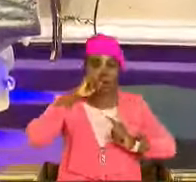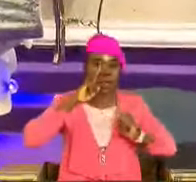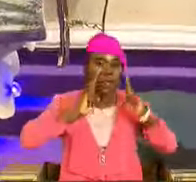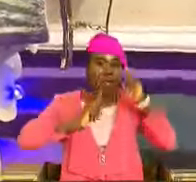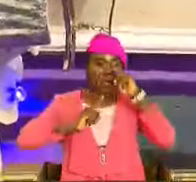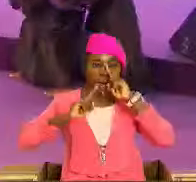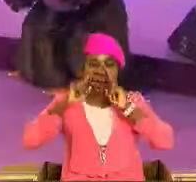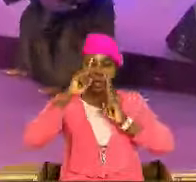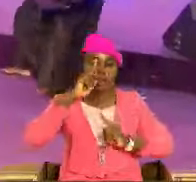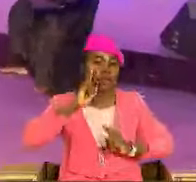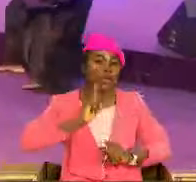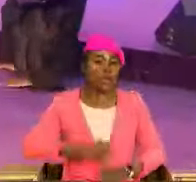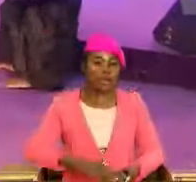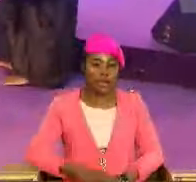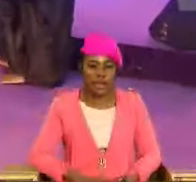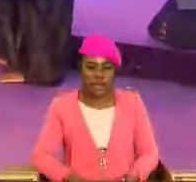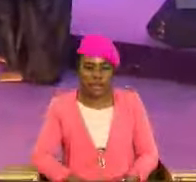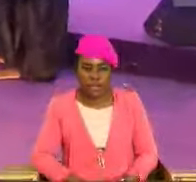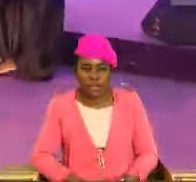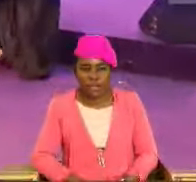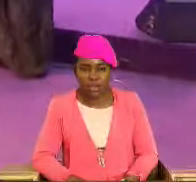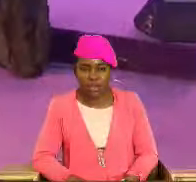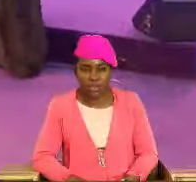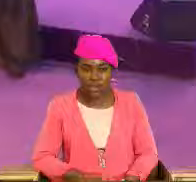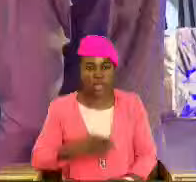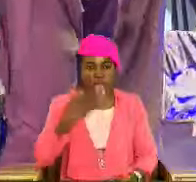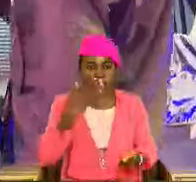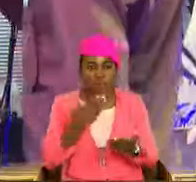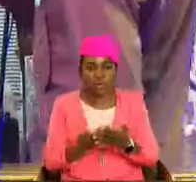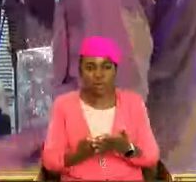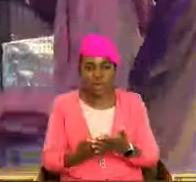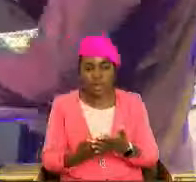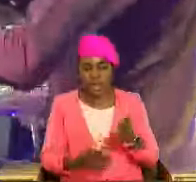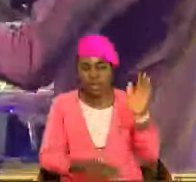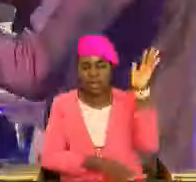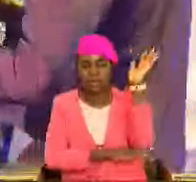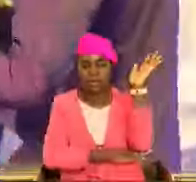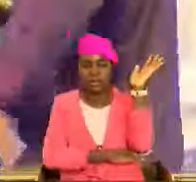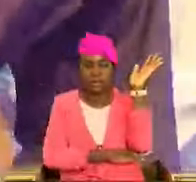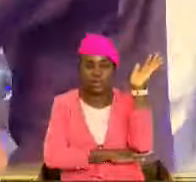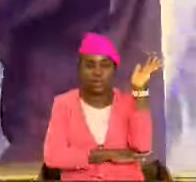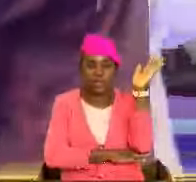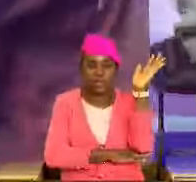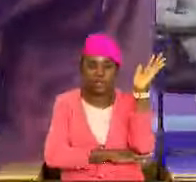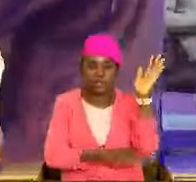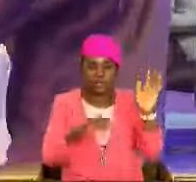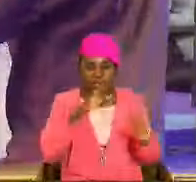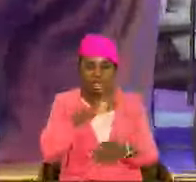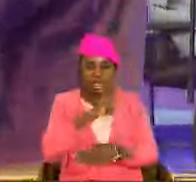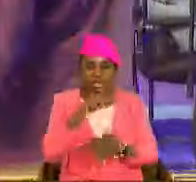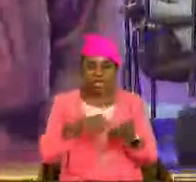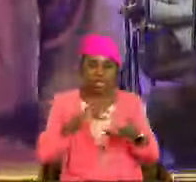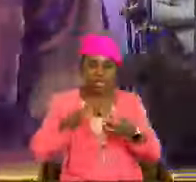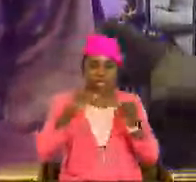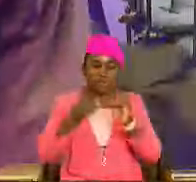your hello good afternoon sir this number